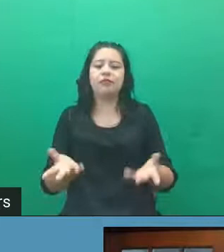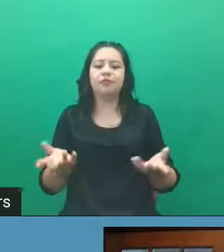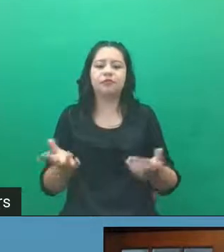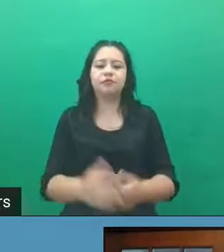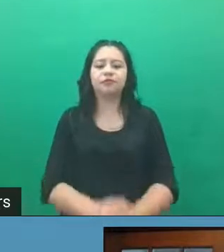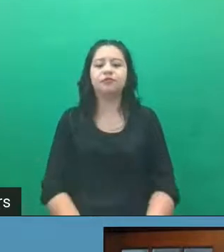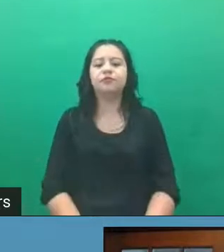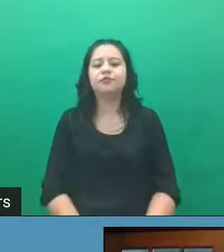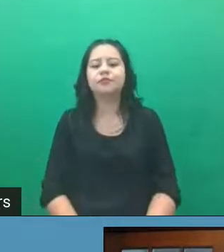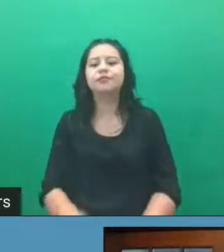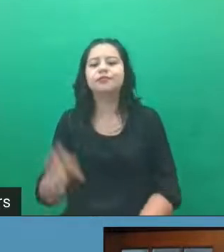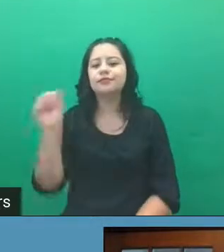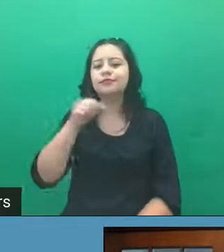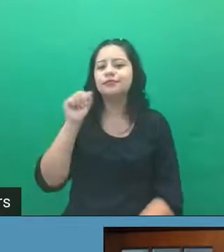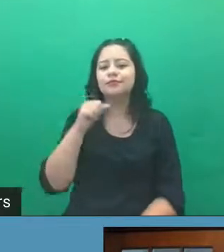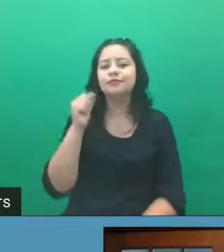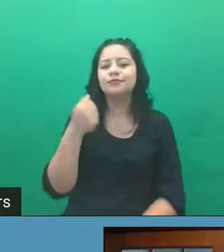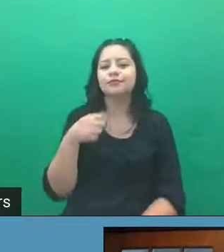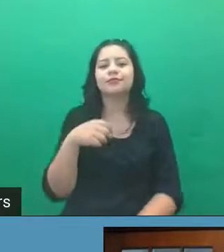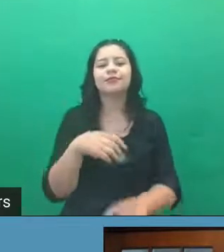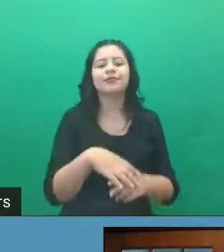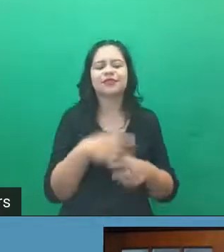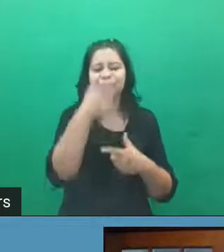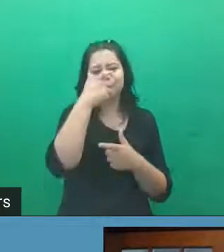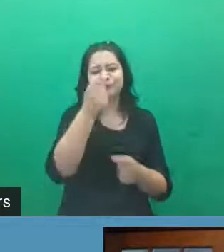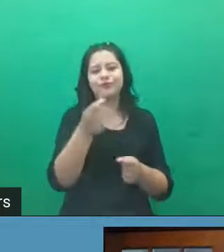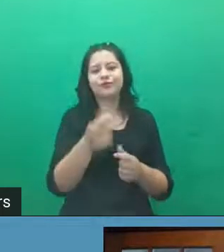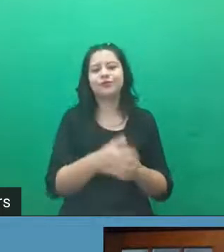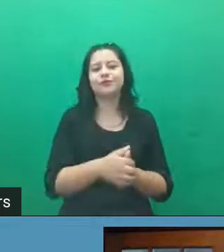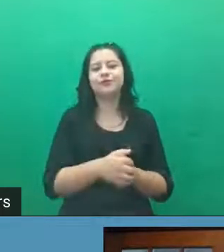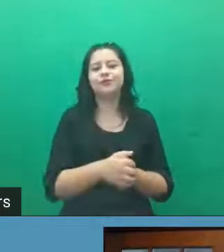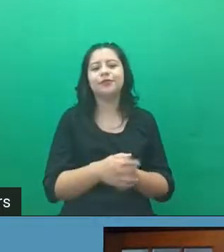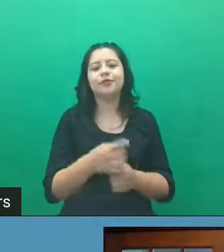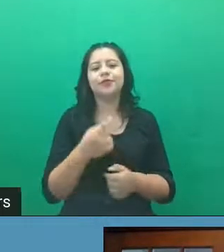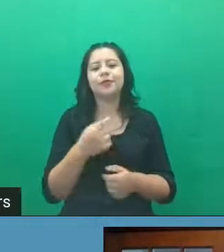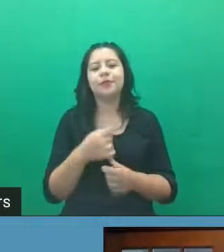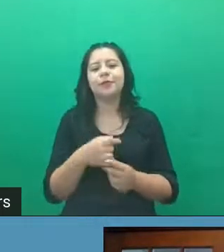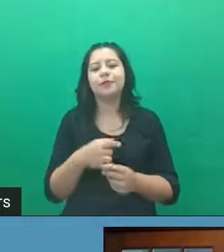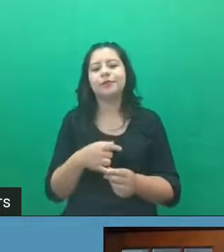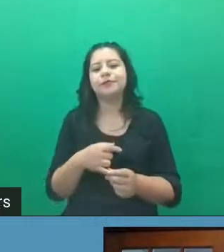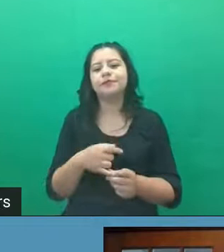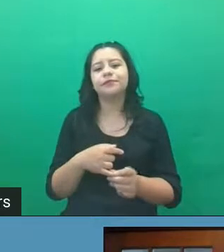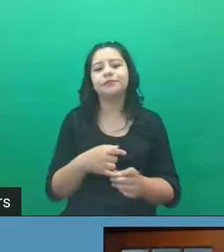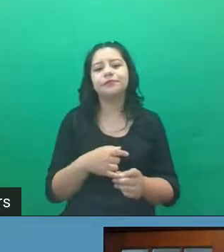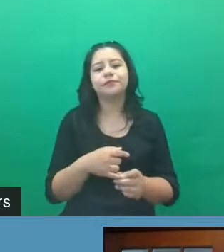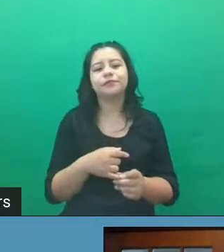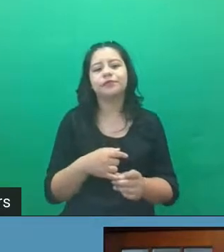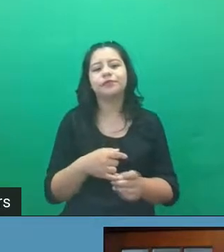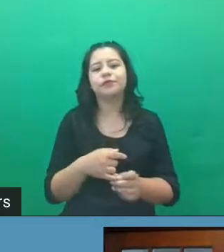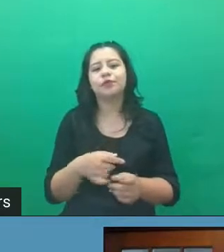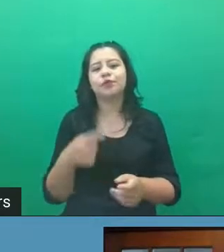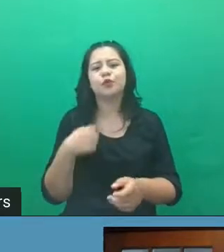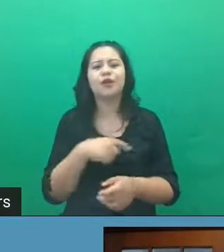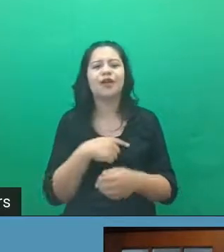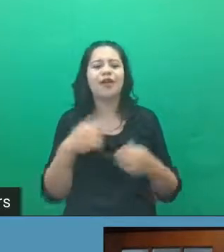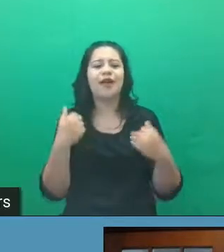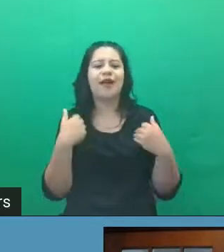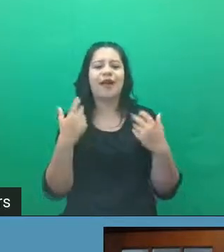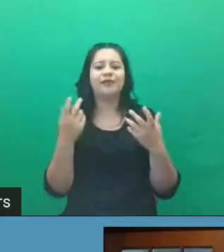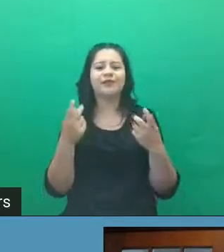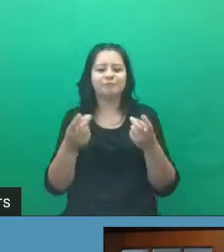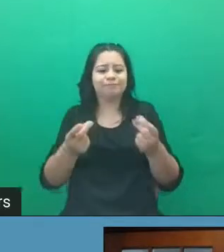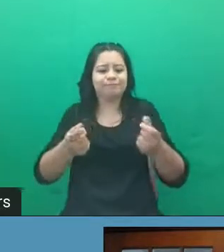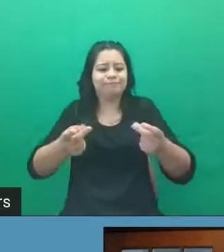space? Yeah, that's interesting. We did a speed networking chat roulette